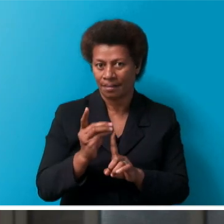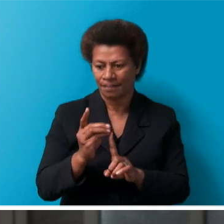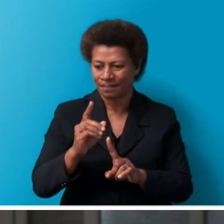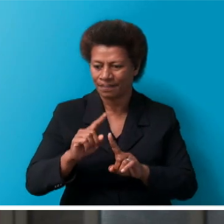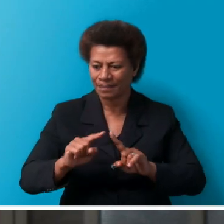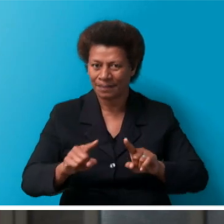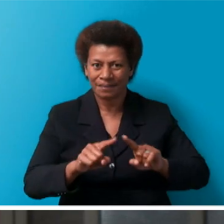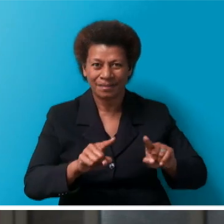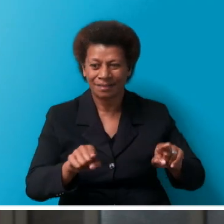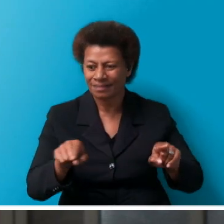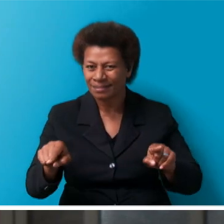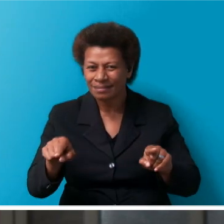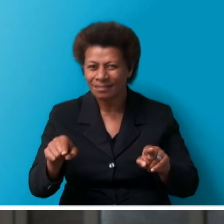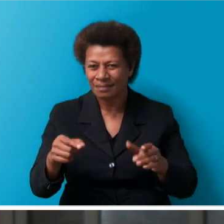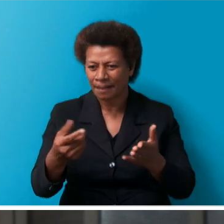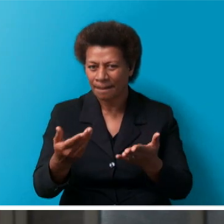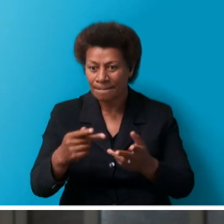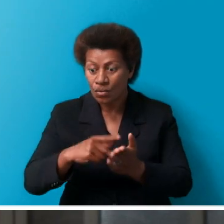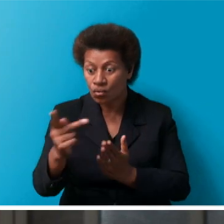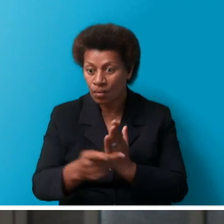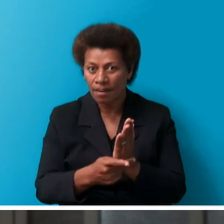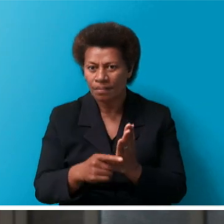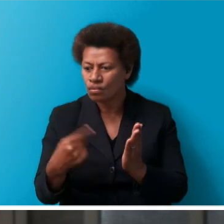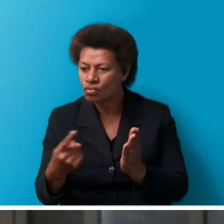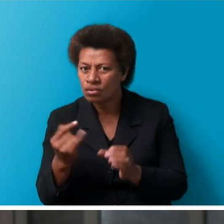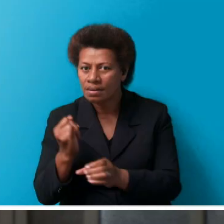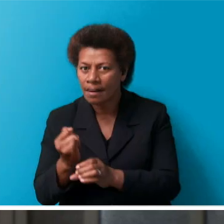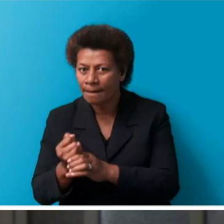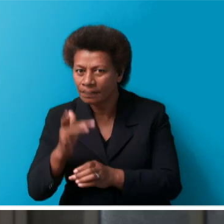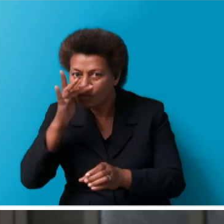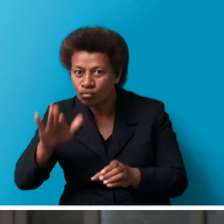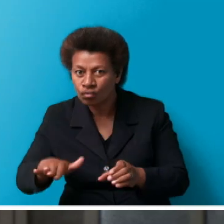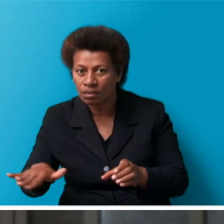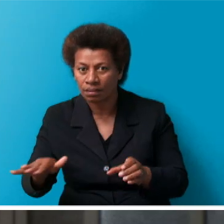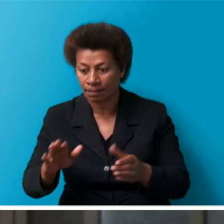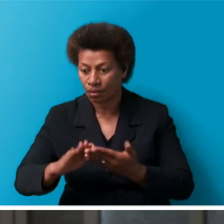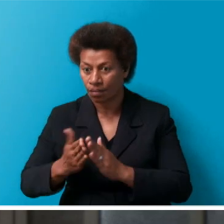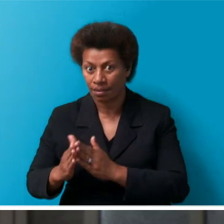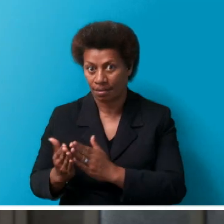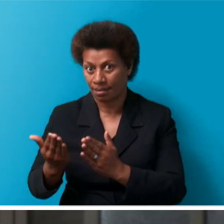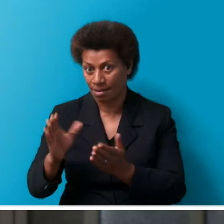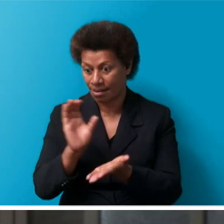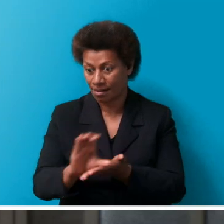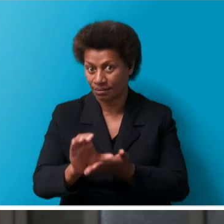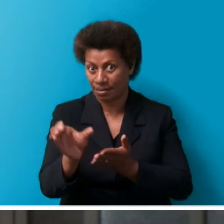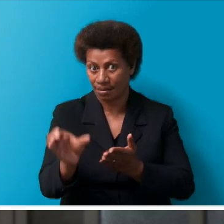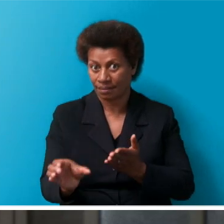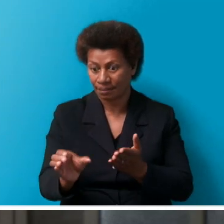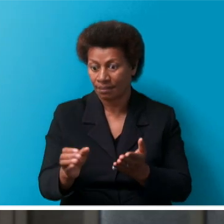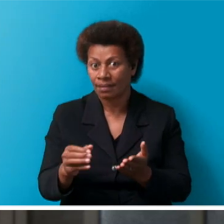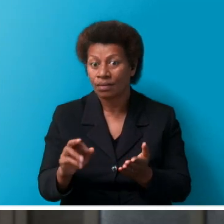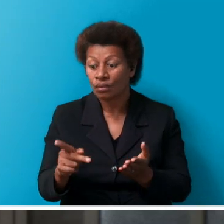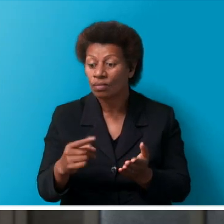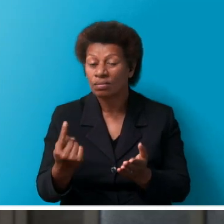in conflict with law. We are starting to build capacity of community counselors to ensure children who have been victims of